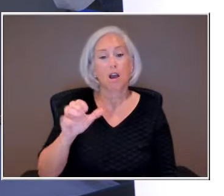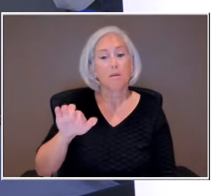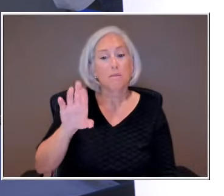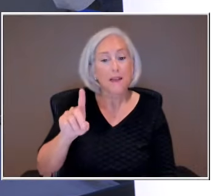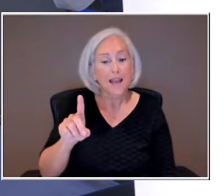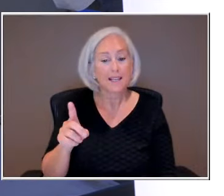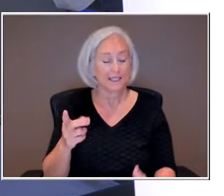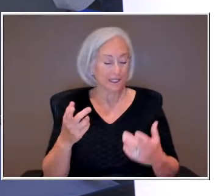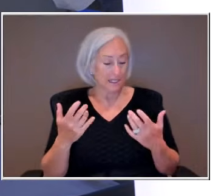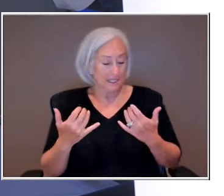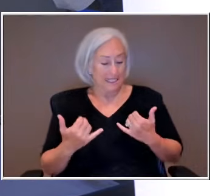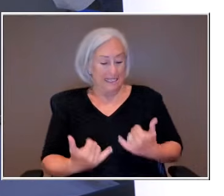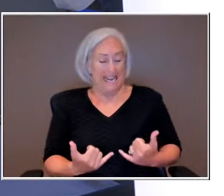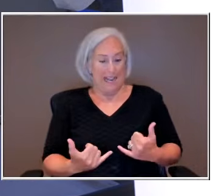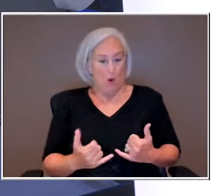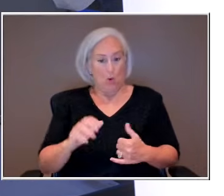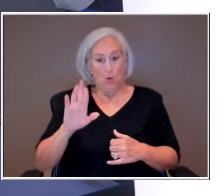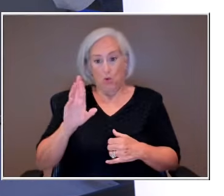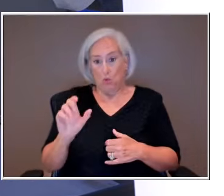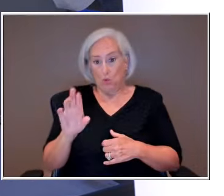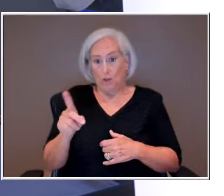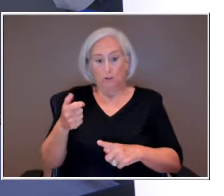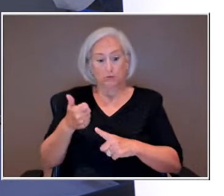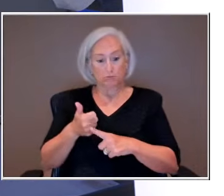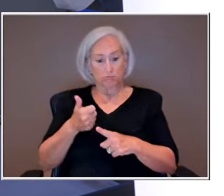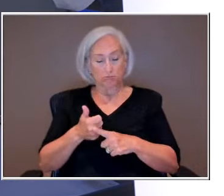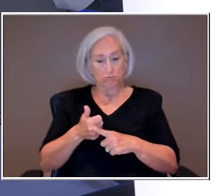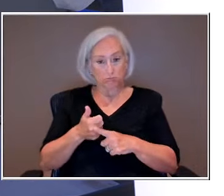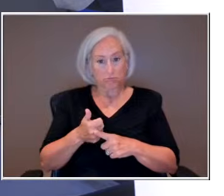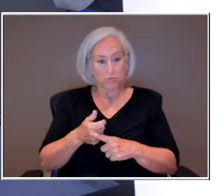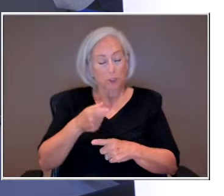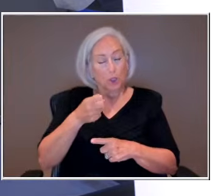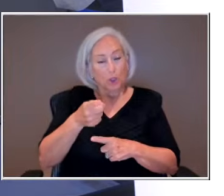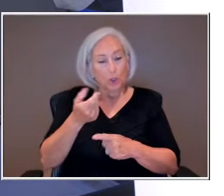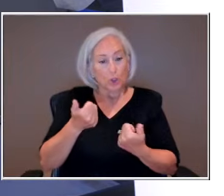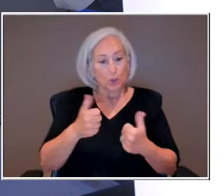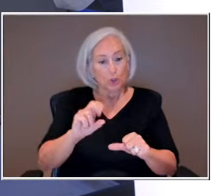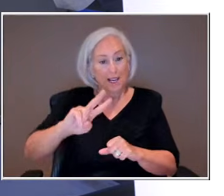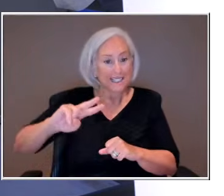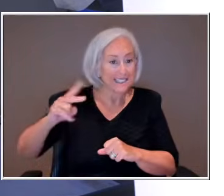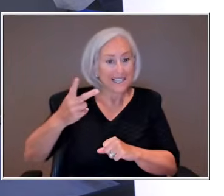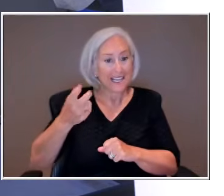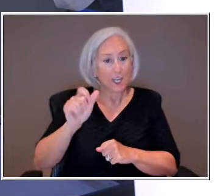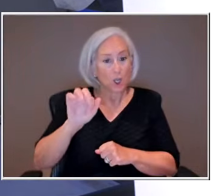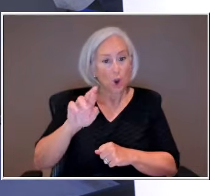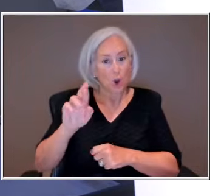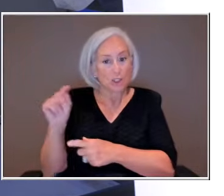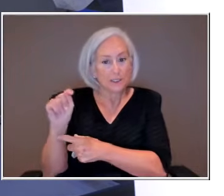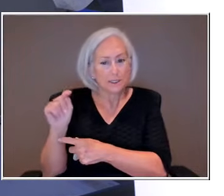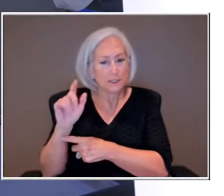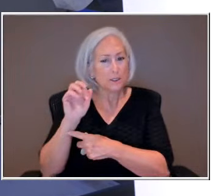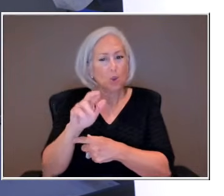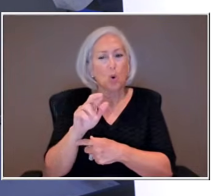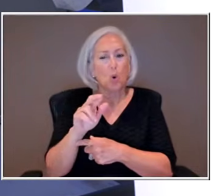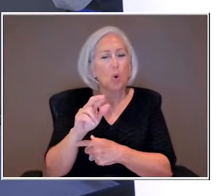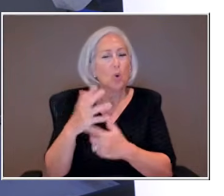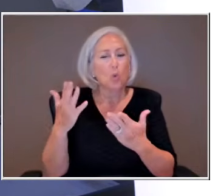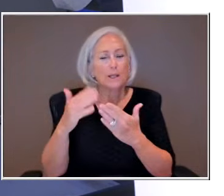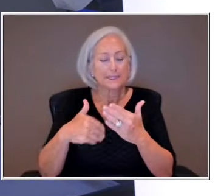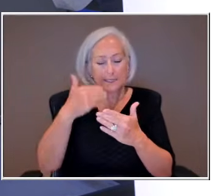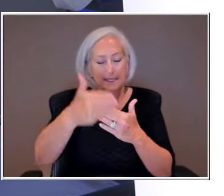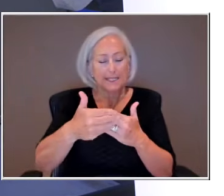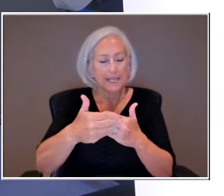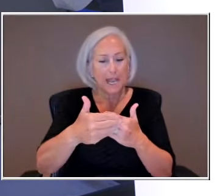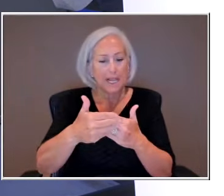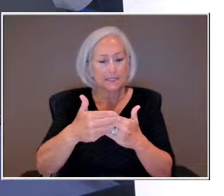now. So you kind of talked about it. Do you try a second CAR T, or what's the next line of